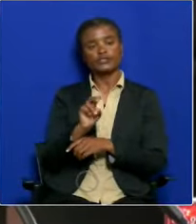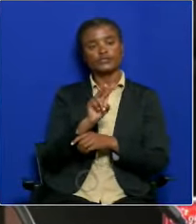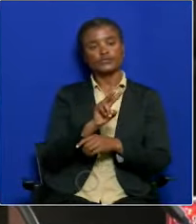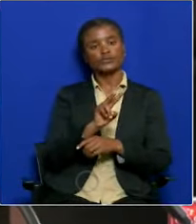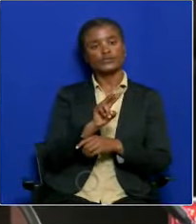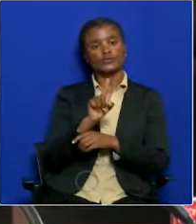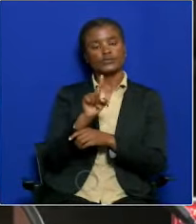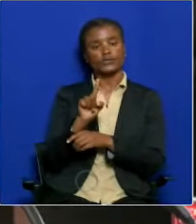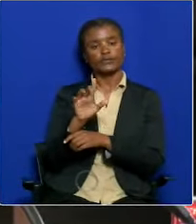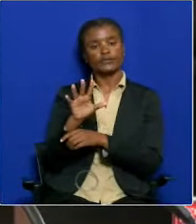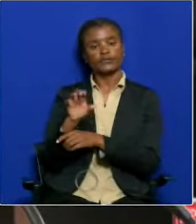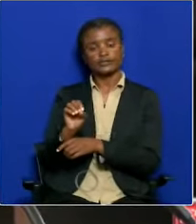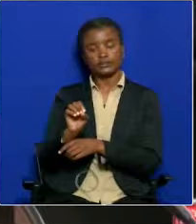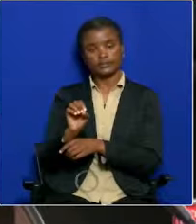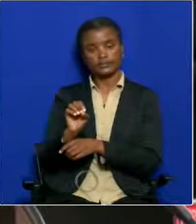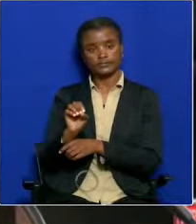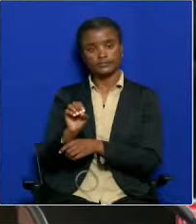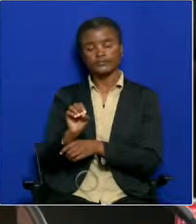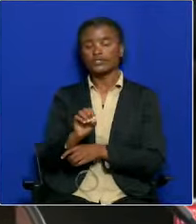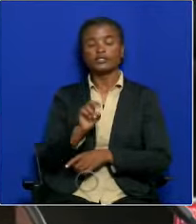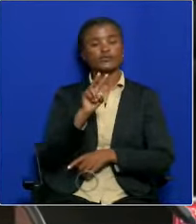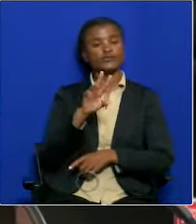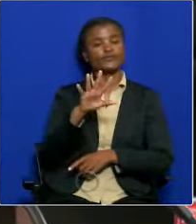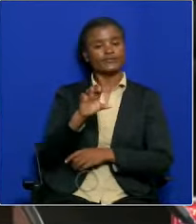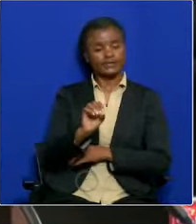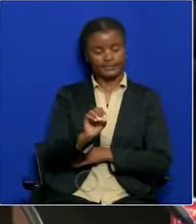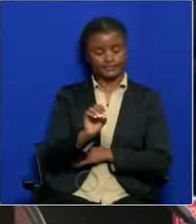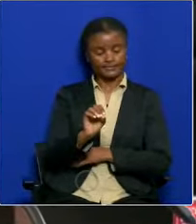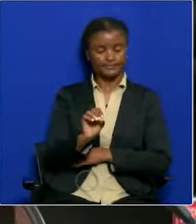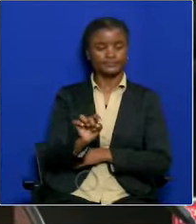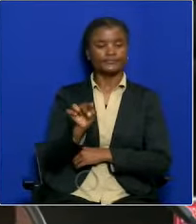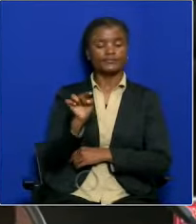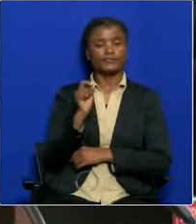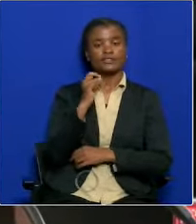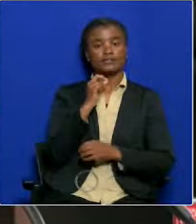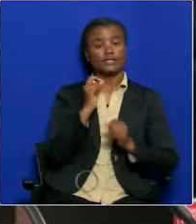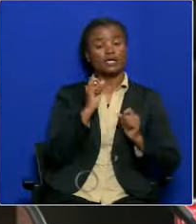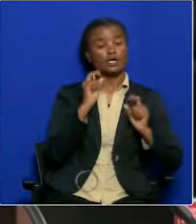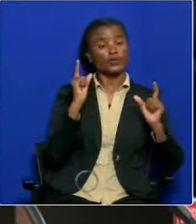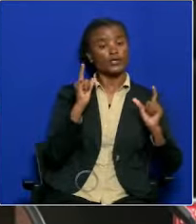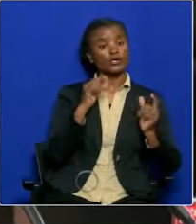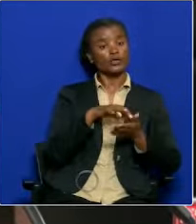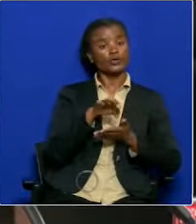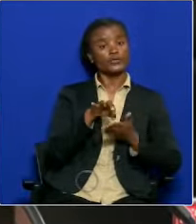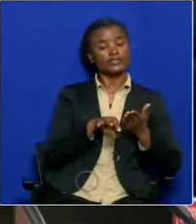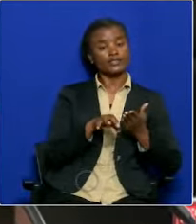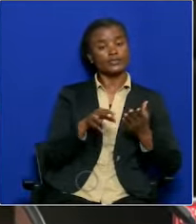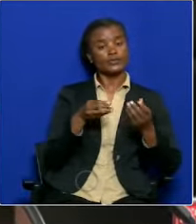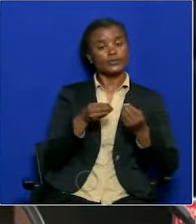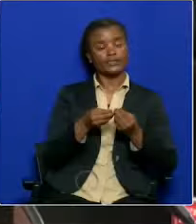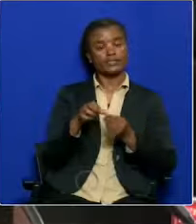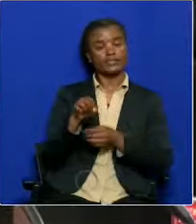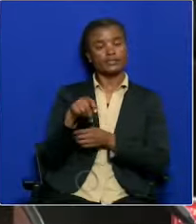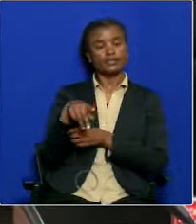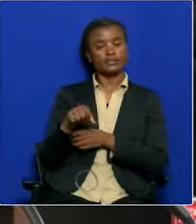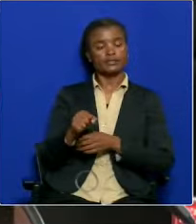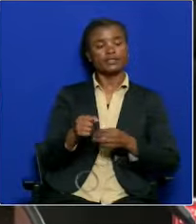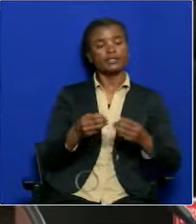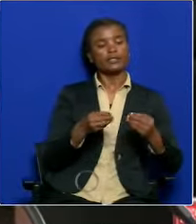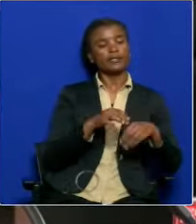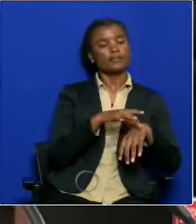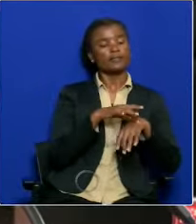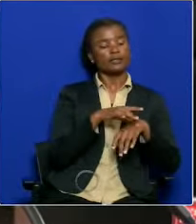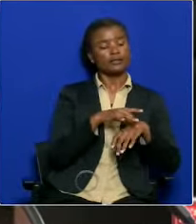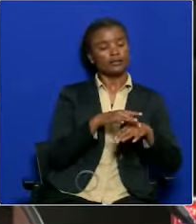say, I became aware of the contract between SAPS and Medicare 24 during September 2024 when